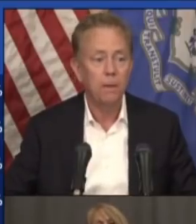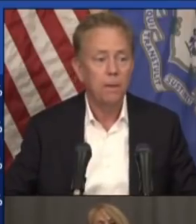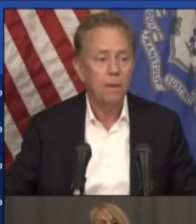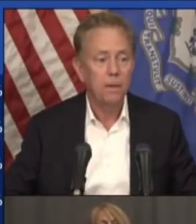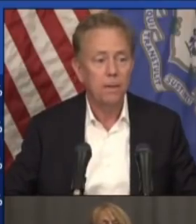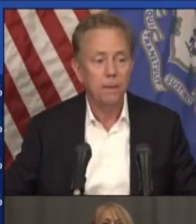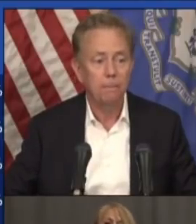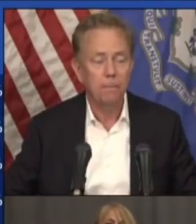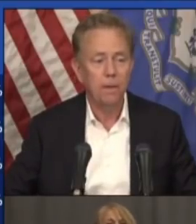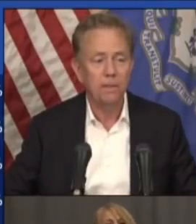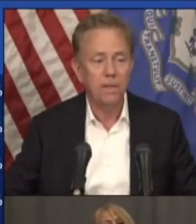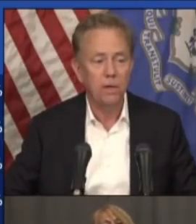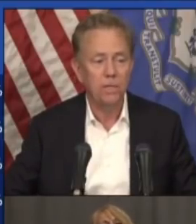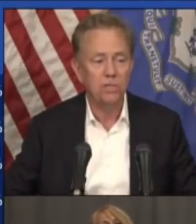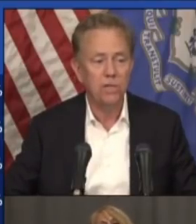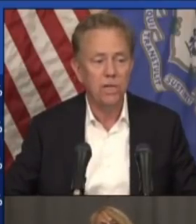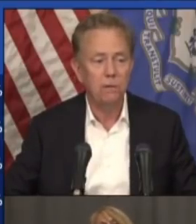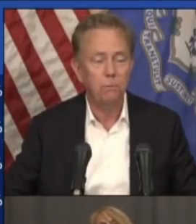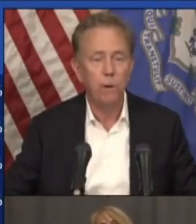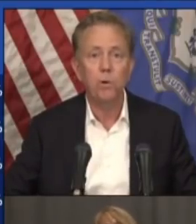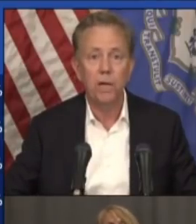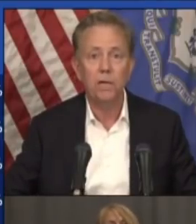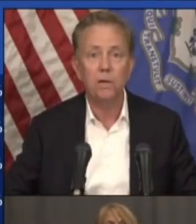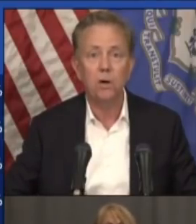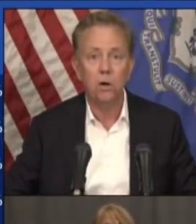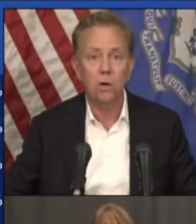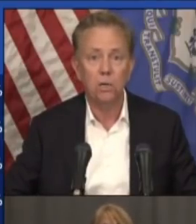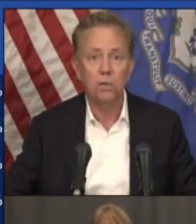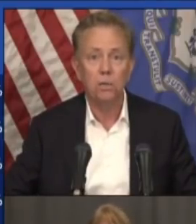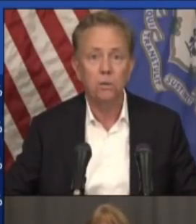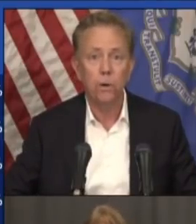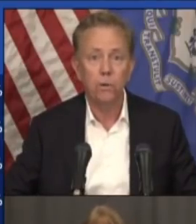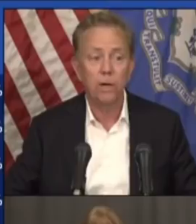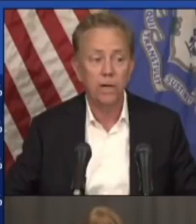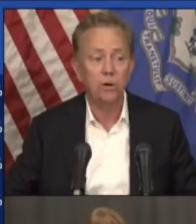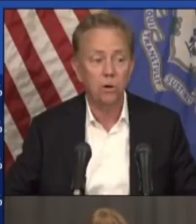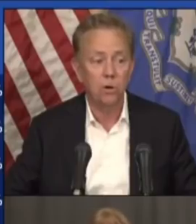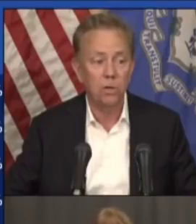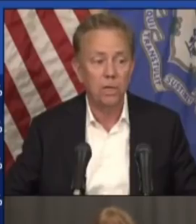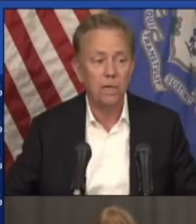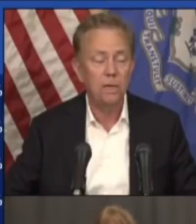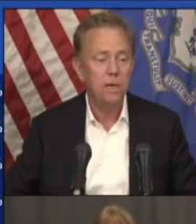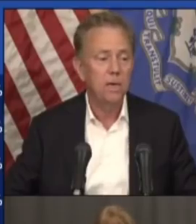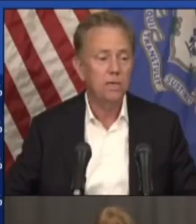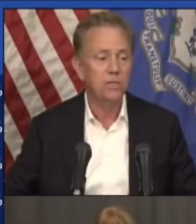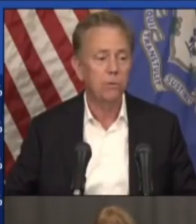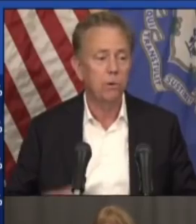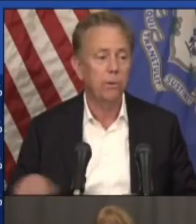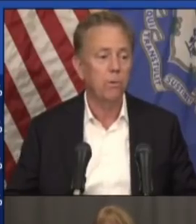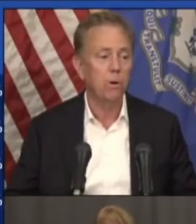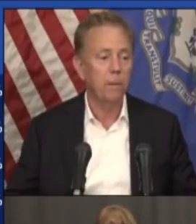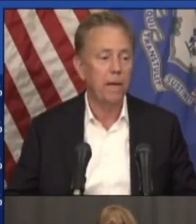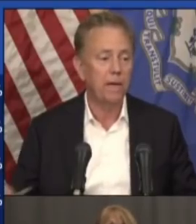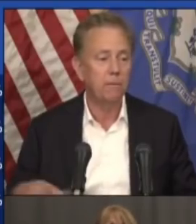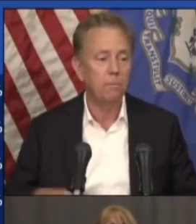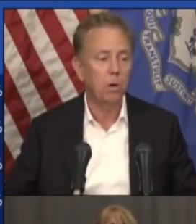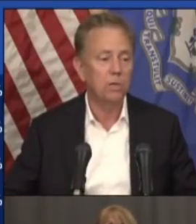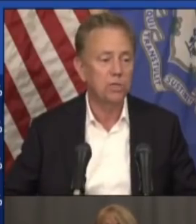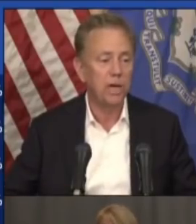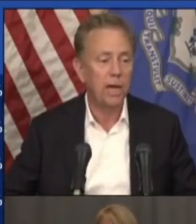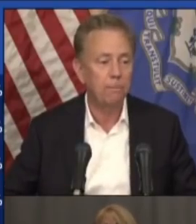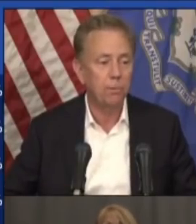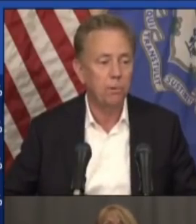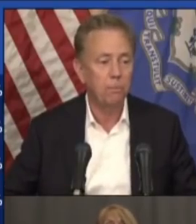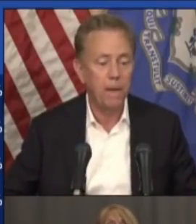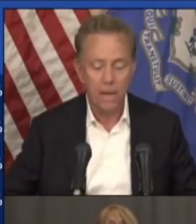journey. I think you can see we were hit hard. We were hit early. You see where we were back in